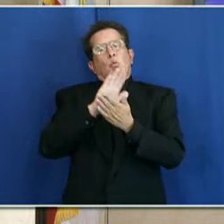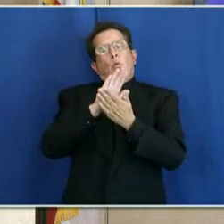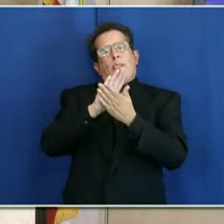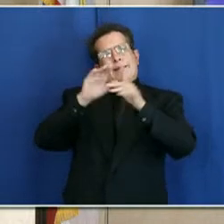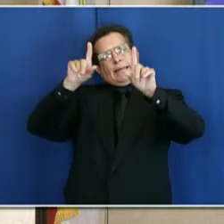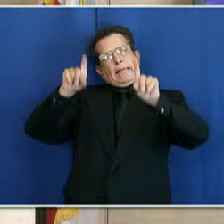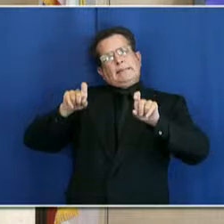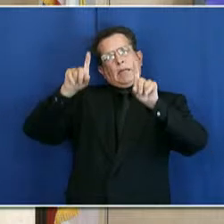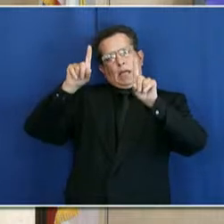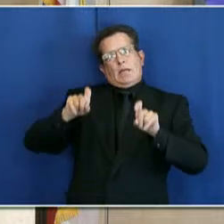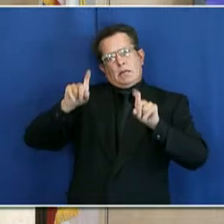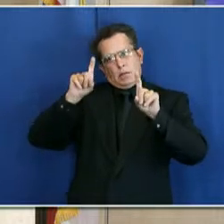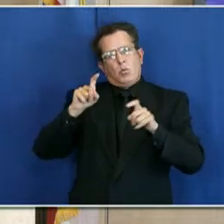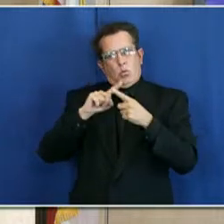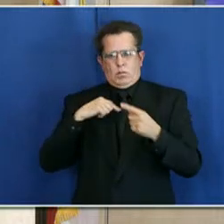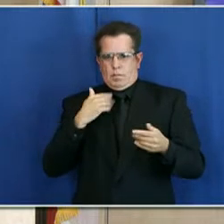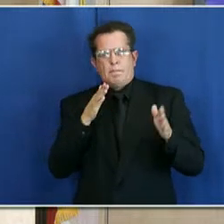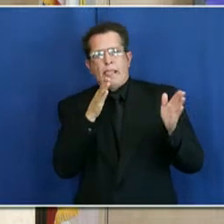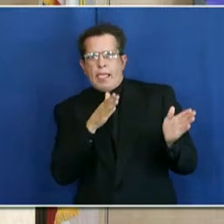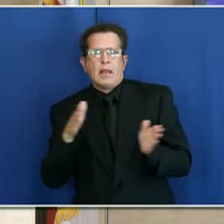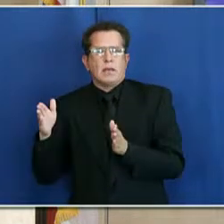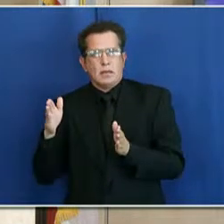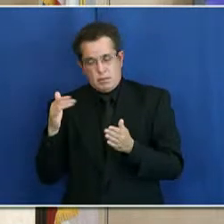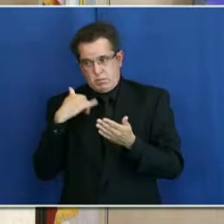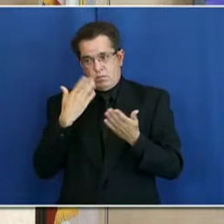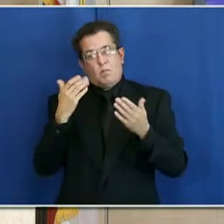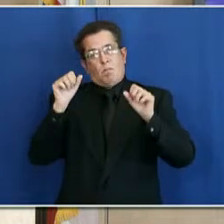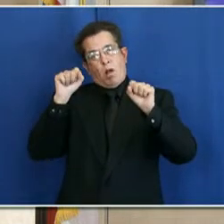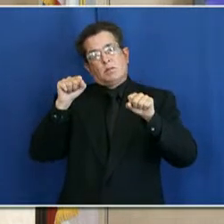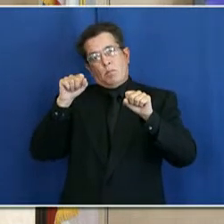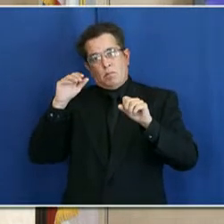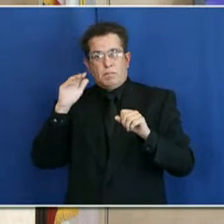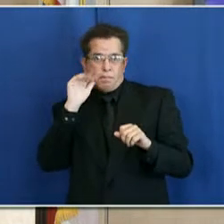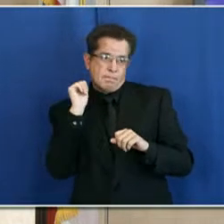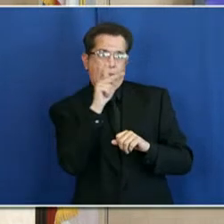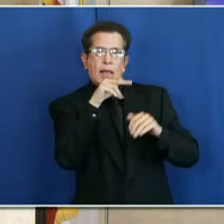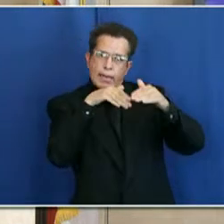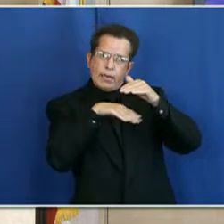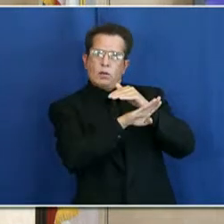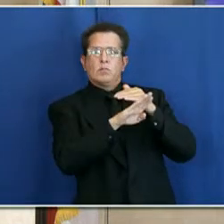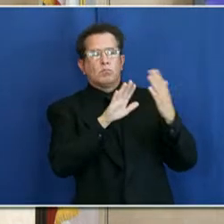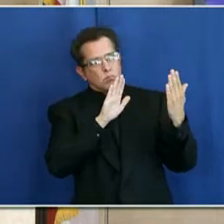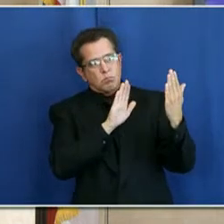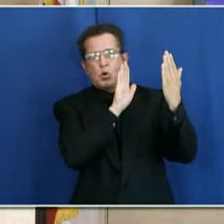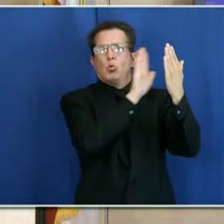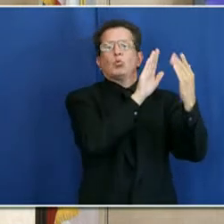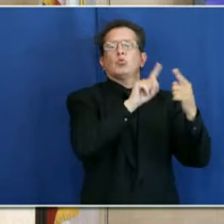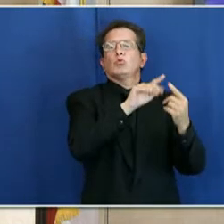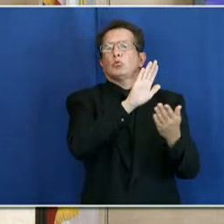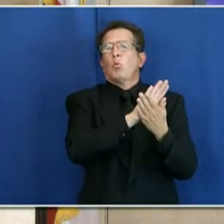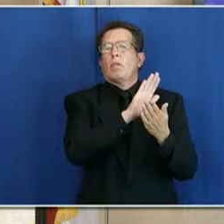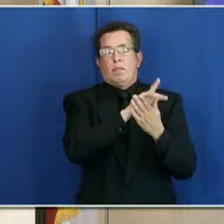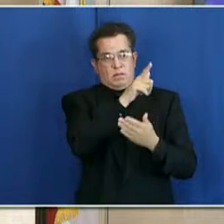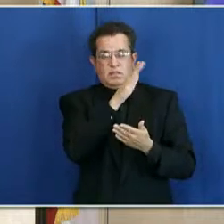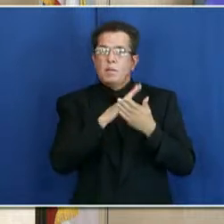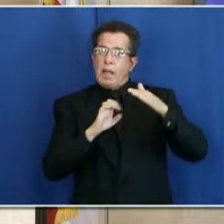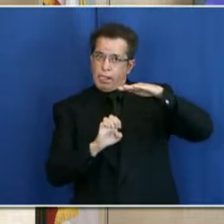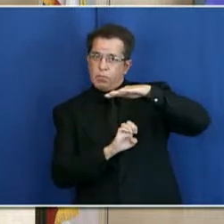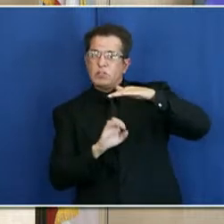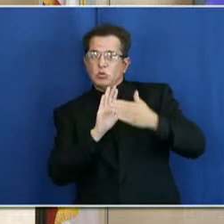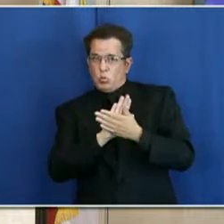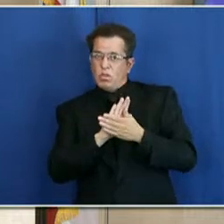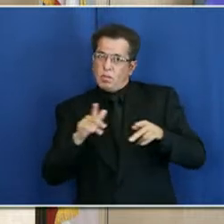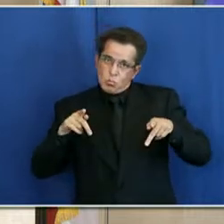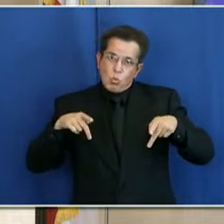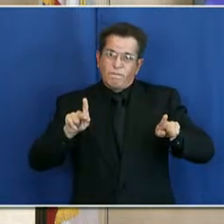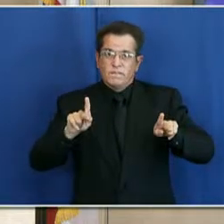testing. Obviously, top of mind is the possible return to school if they choose. A number of elementary schools waivers have been approved.